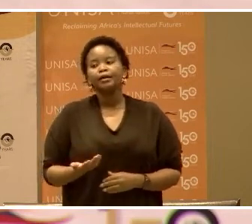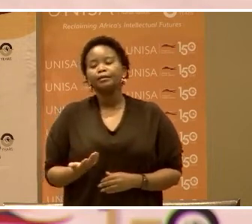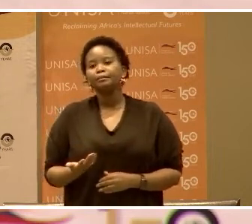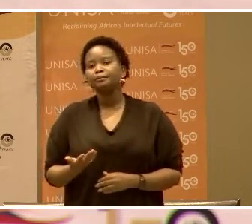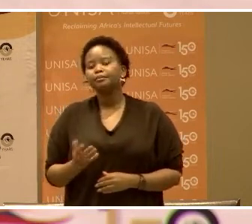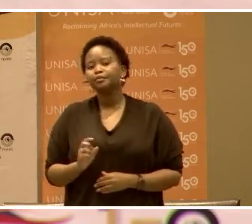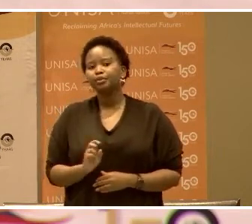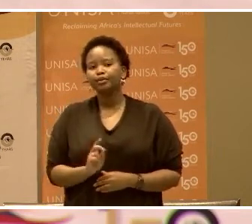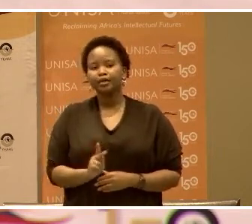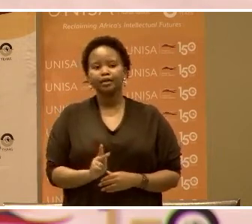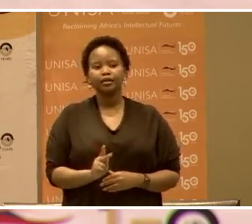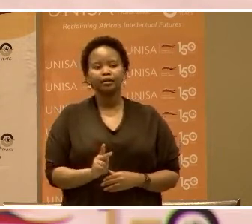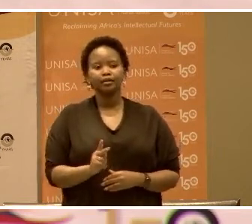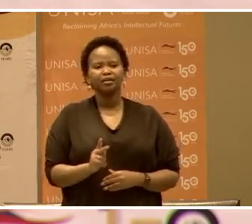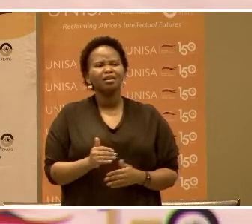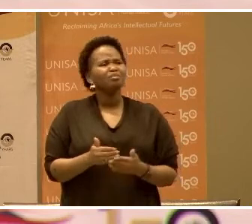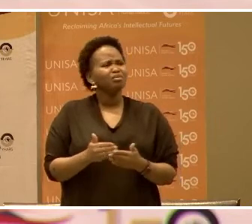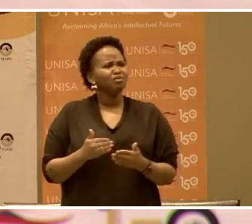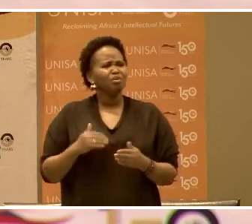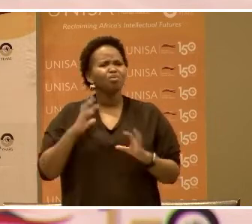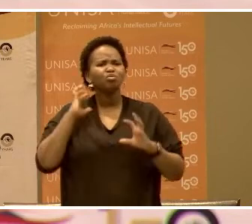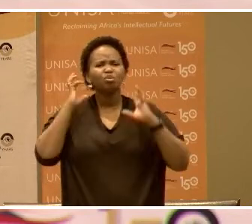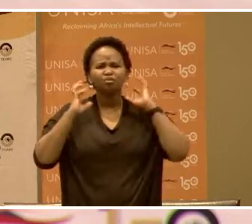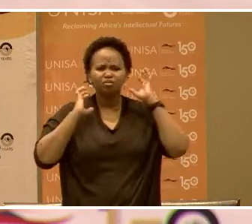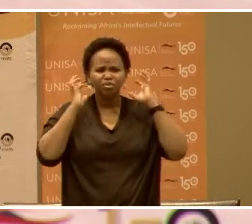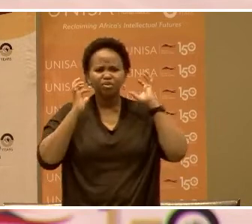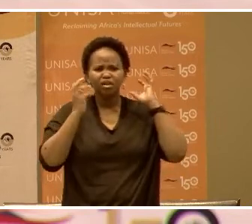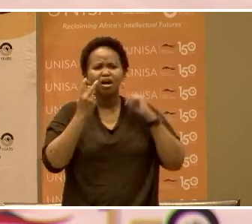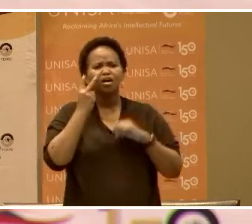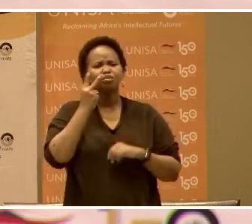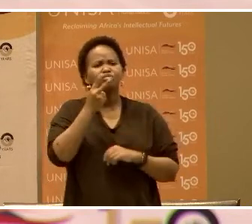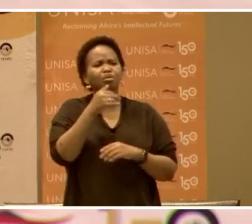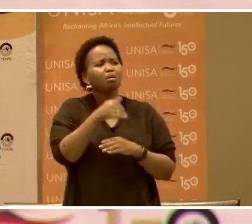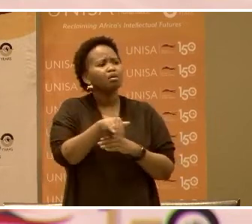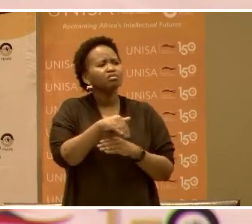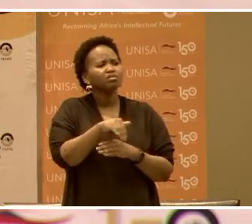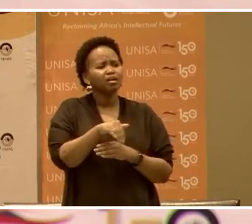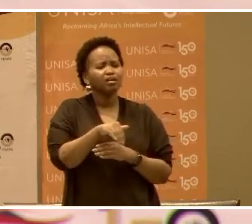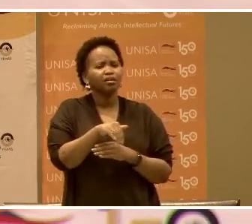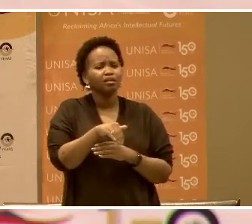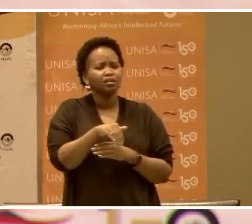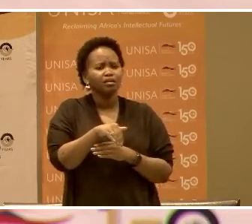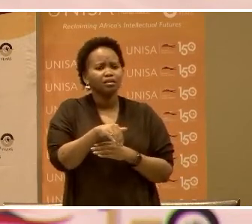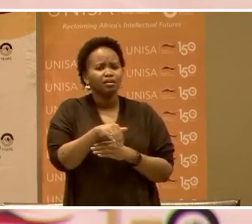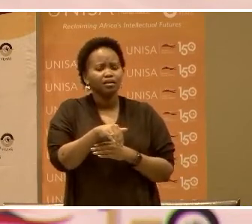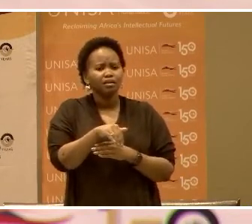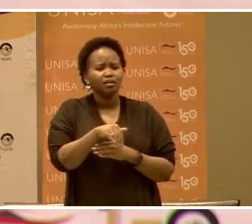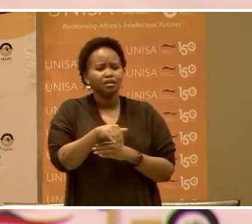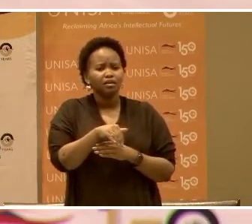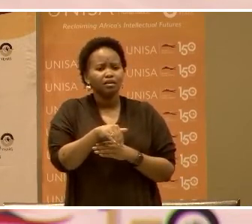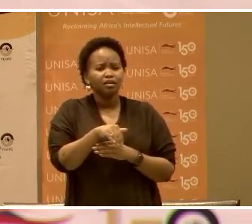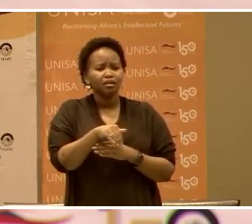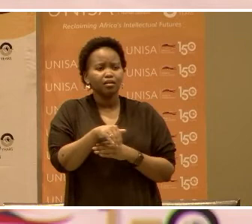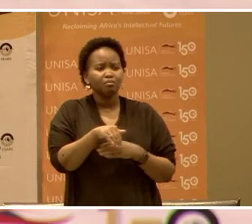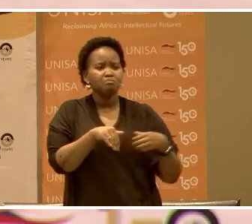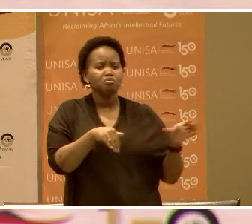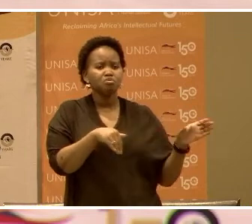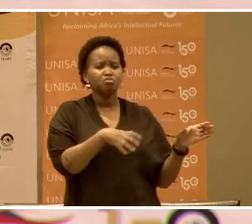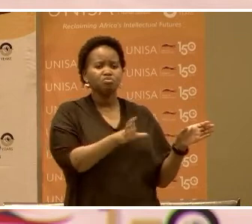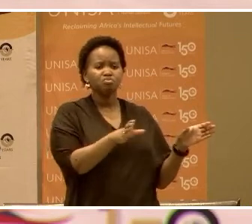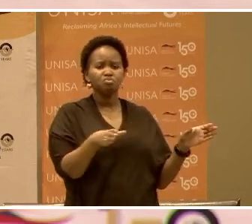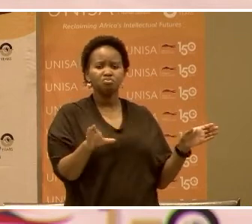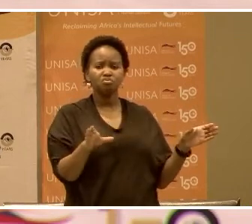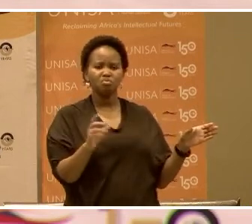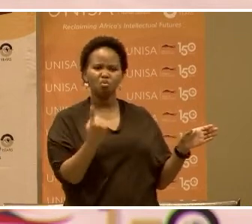There was a confusion I saw outside in the morning that they changed one of our breakaway room. We've